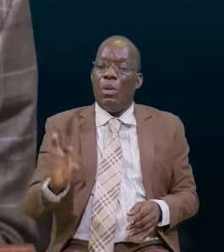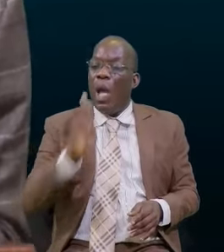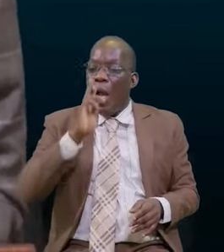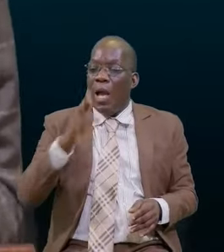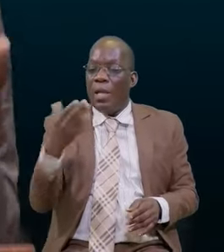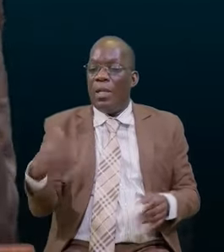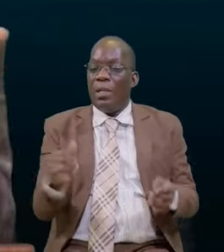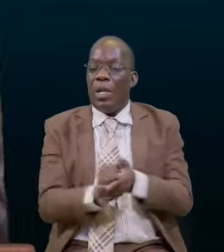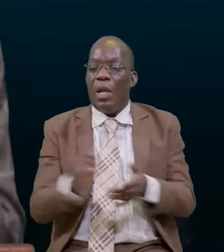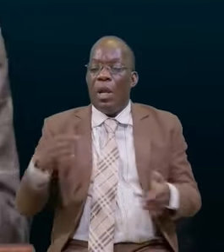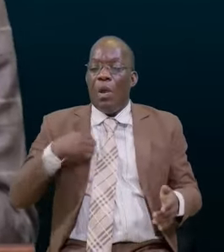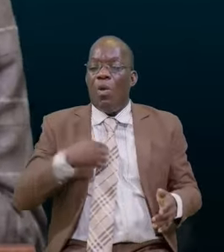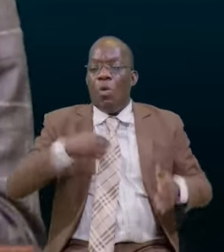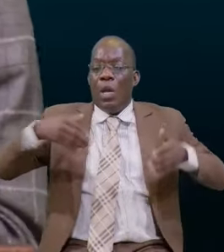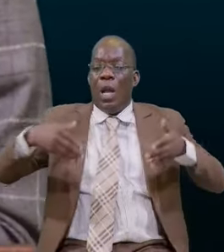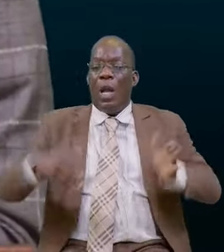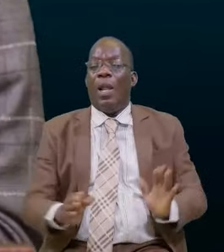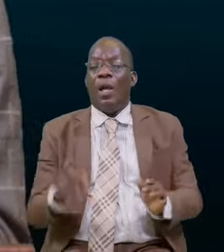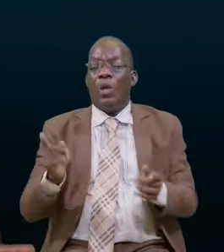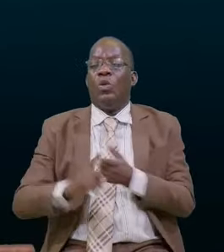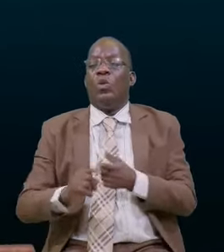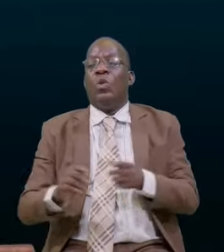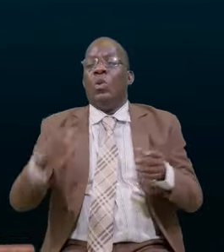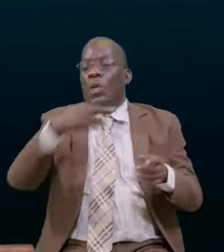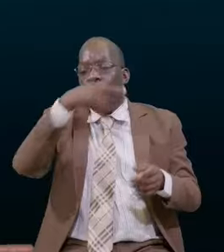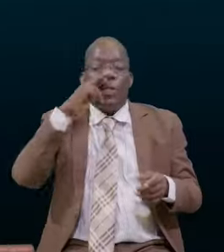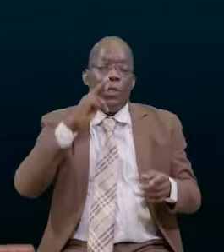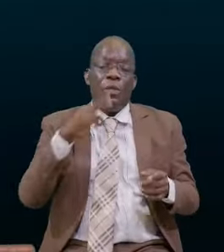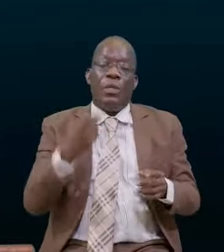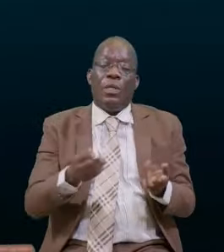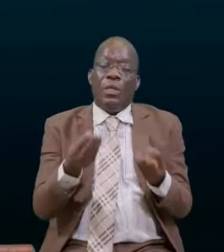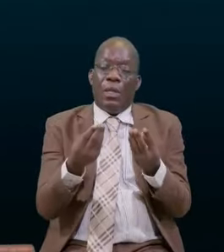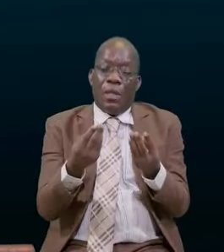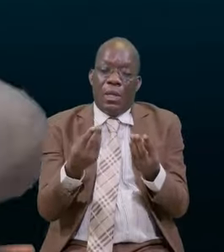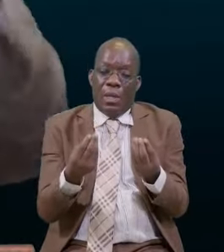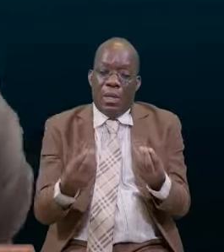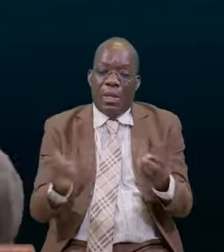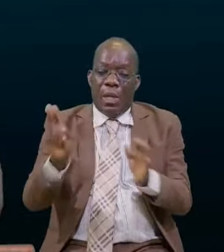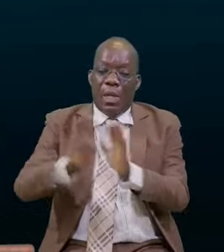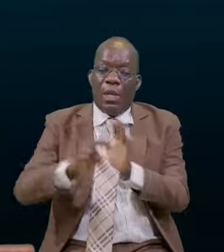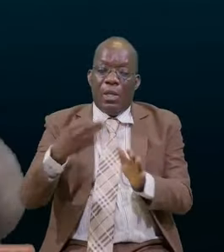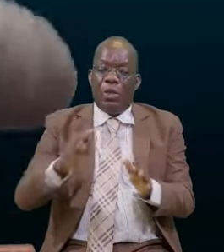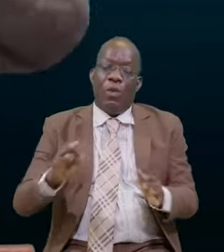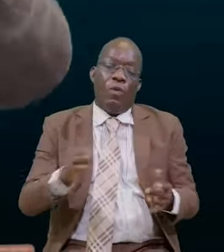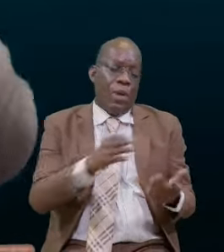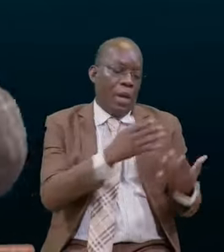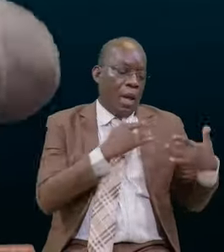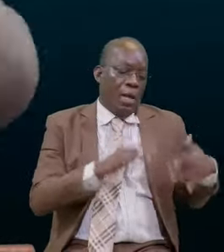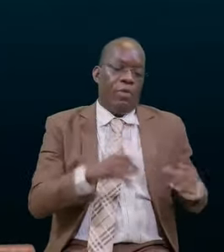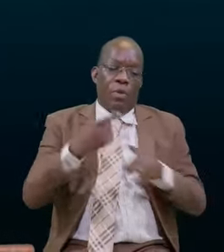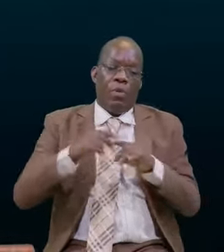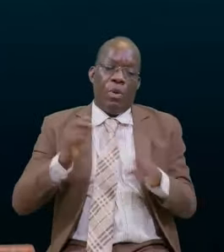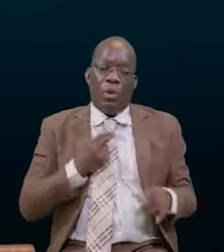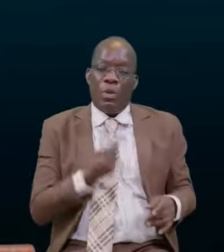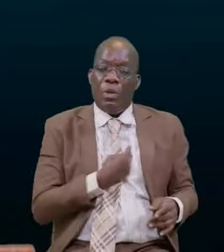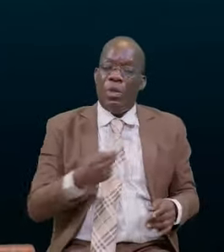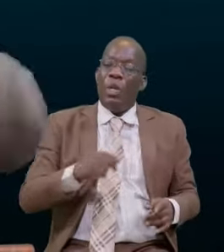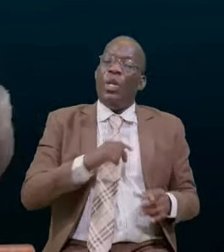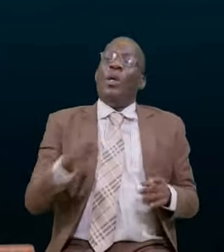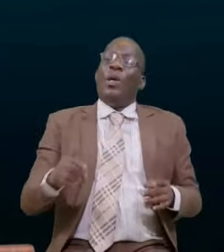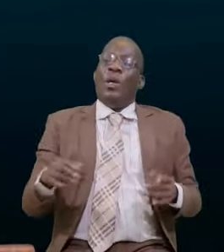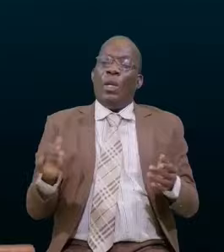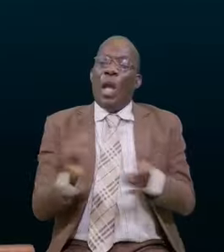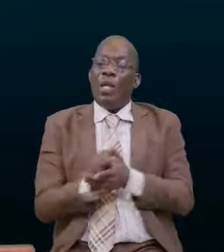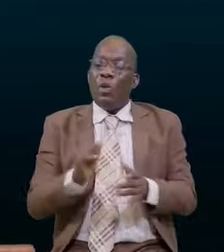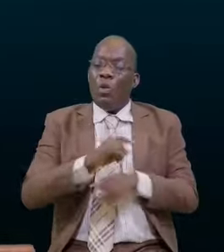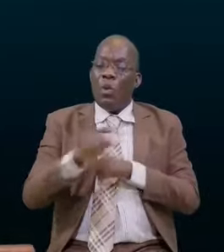heart with which we started the Christian race when we started the Christian race we want to really see that we are unstoppable